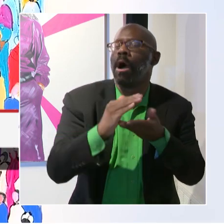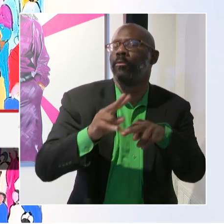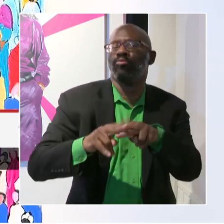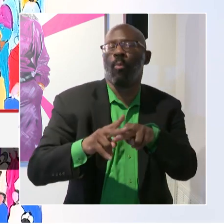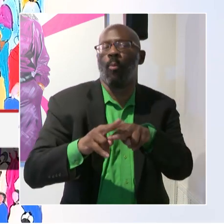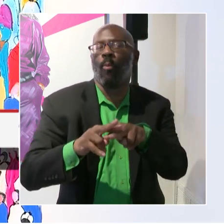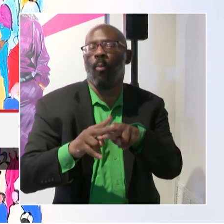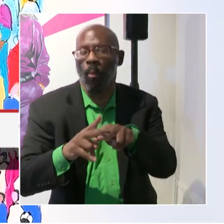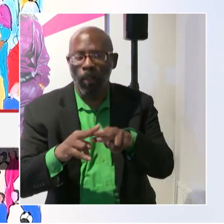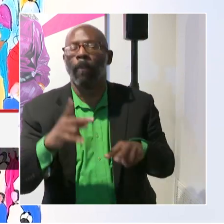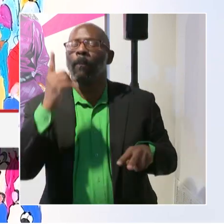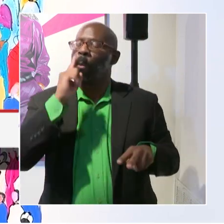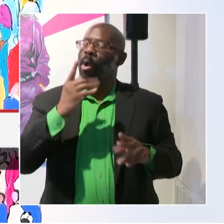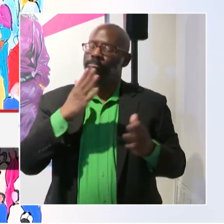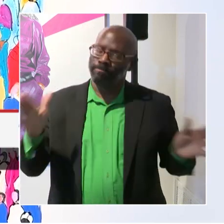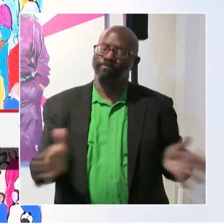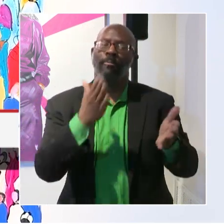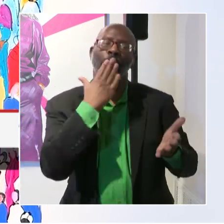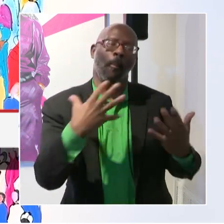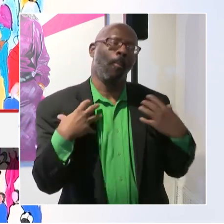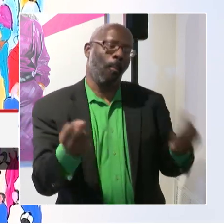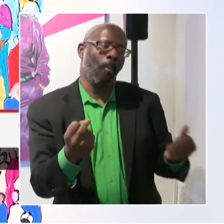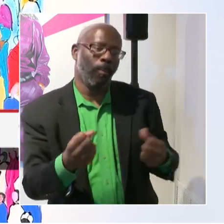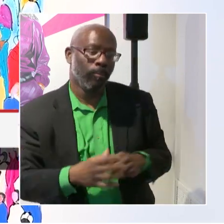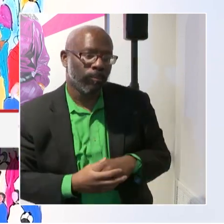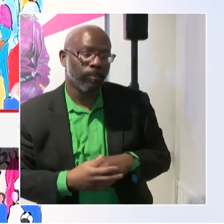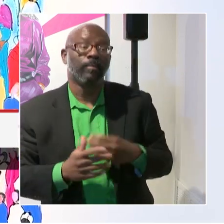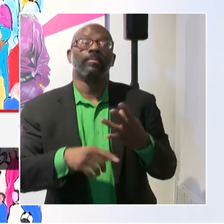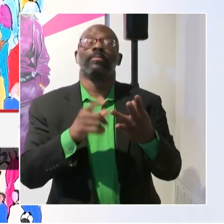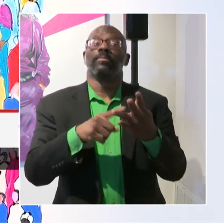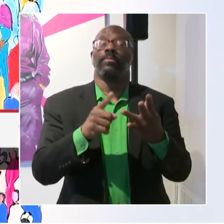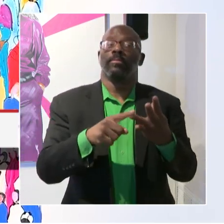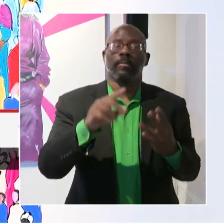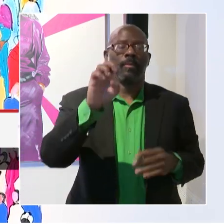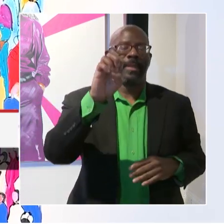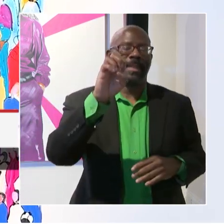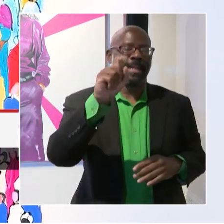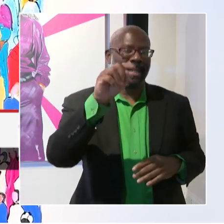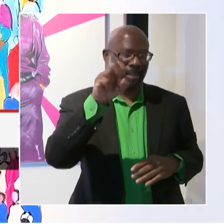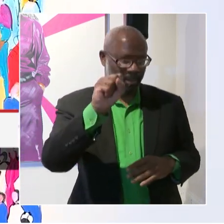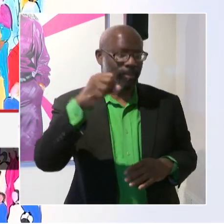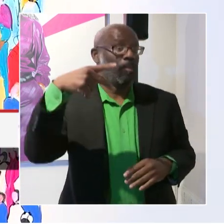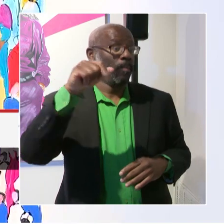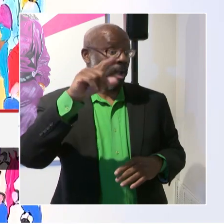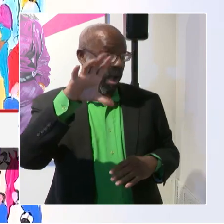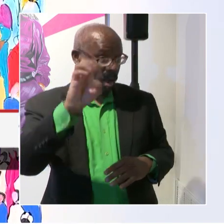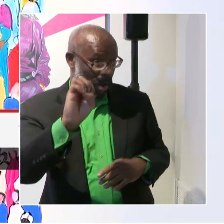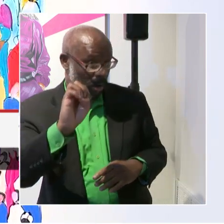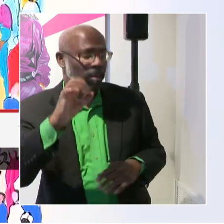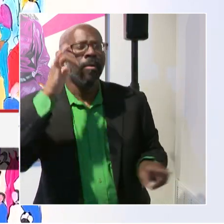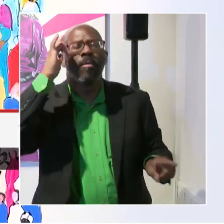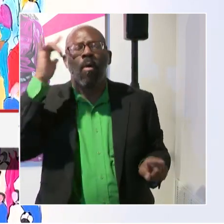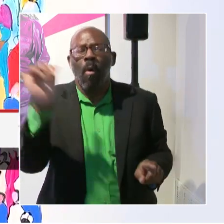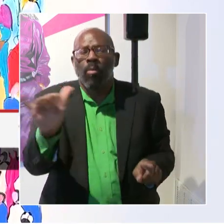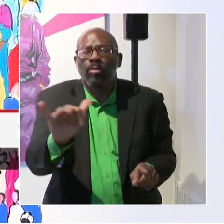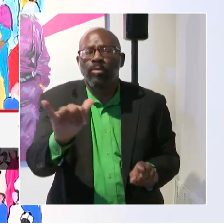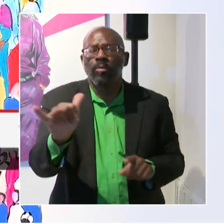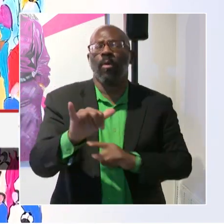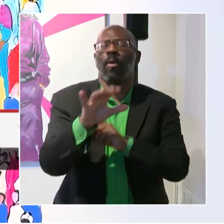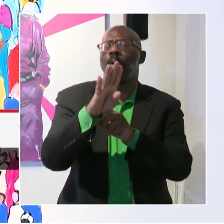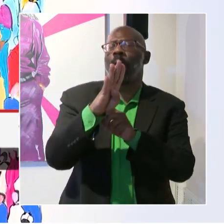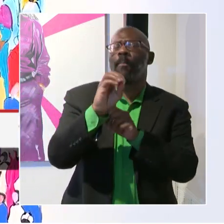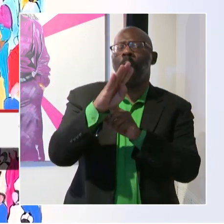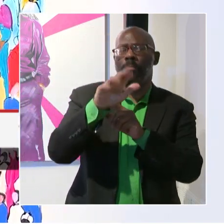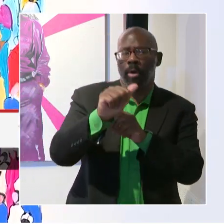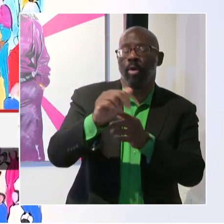healthy lives. Eats Place, also known as Baba's Cooking School, is a cannery that also serves as a marketplace and a